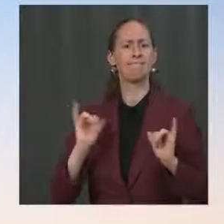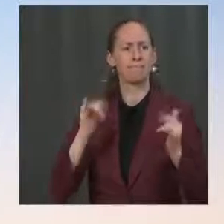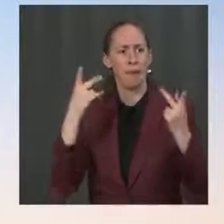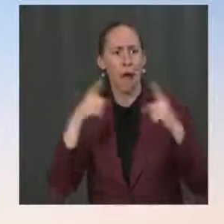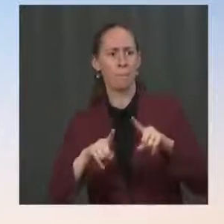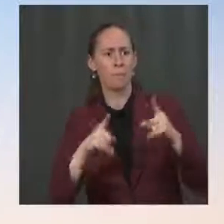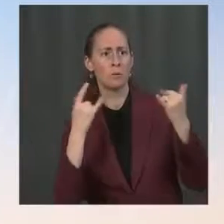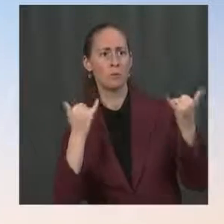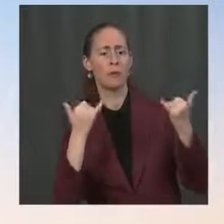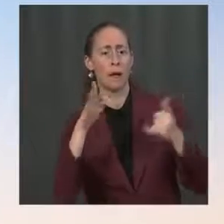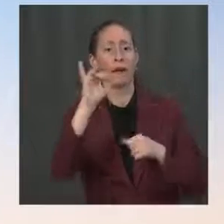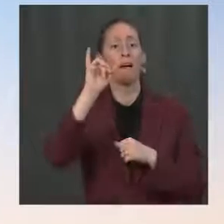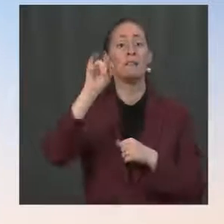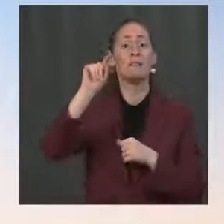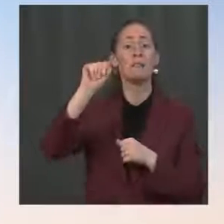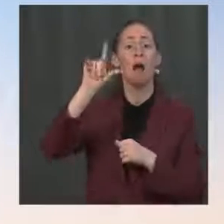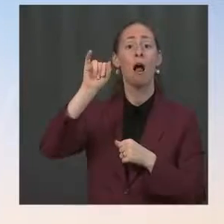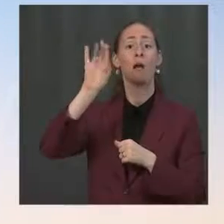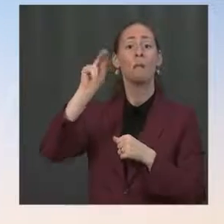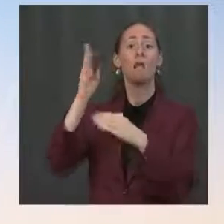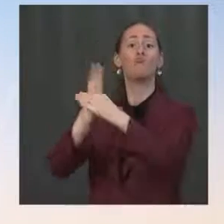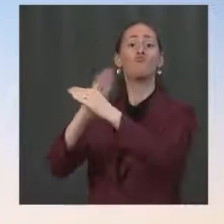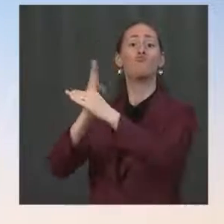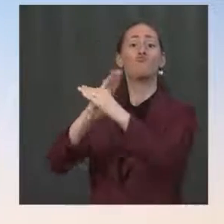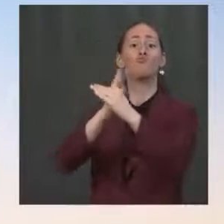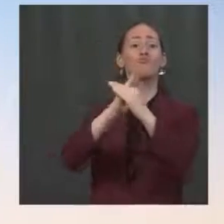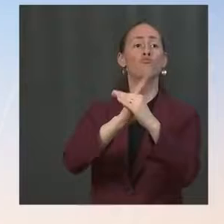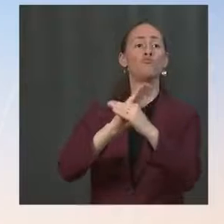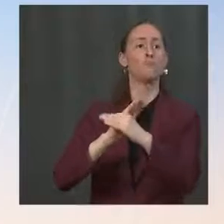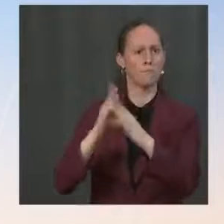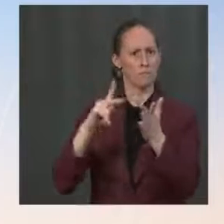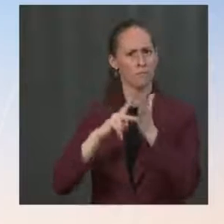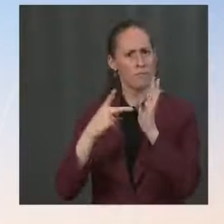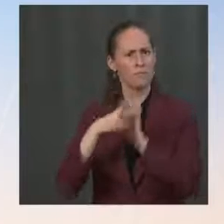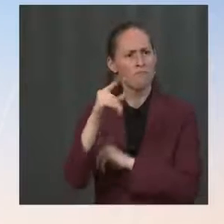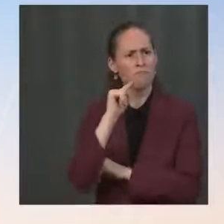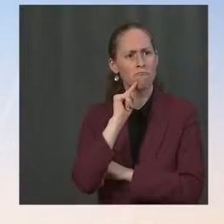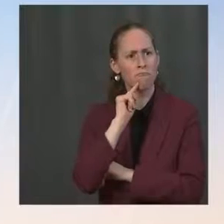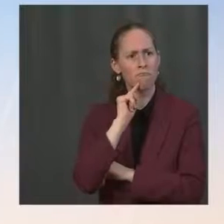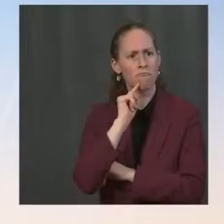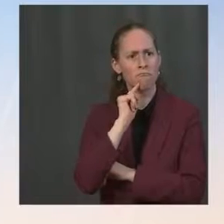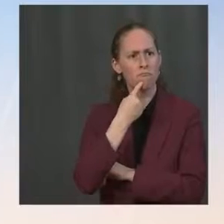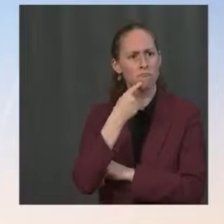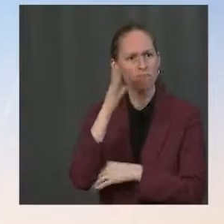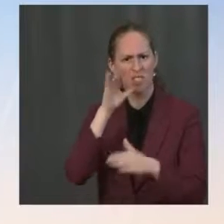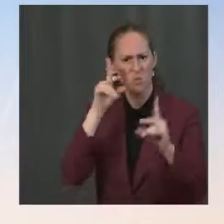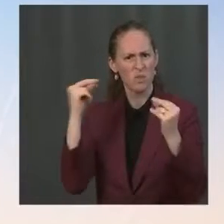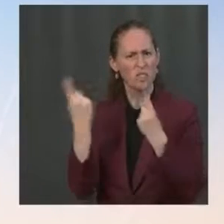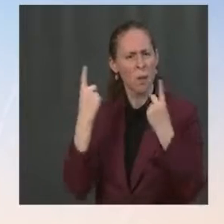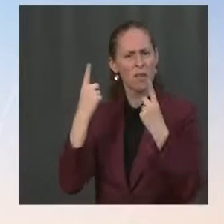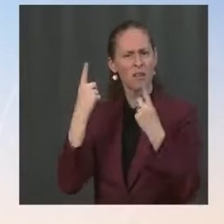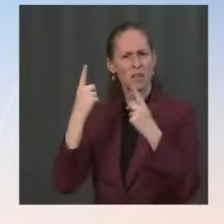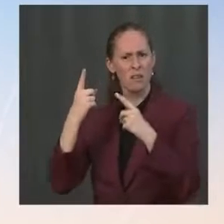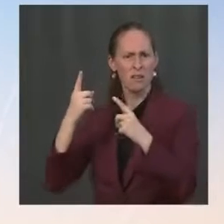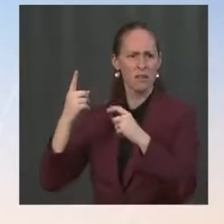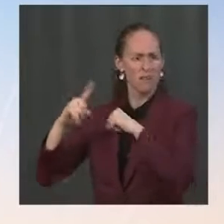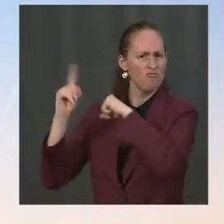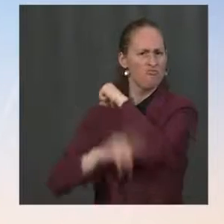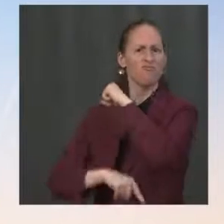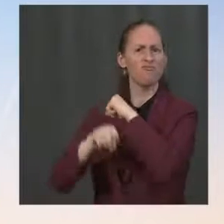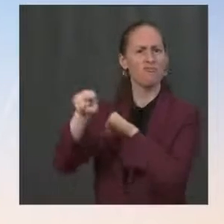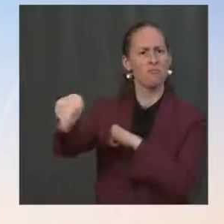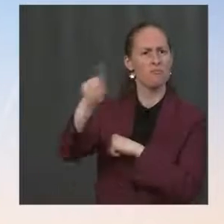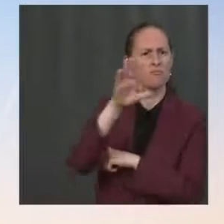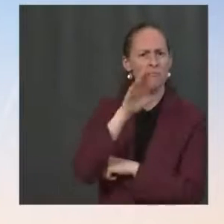would this qualify as a swift and forceful response? I think the president just addressed exactly that when he said, "We will